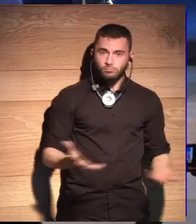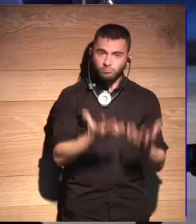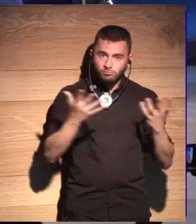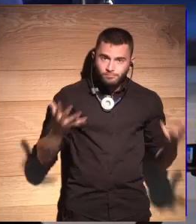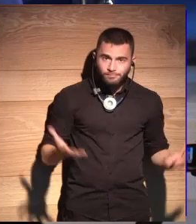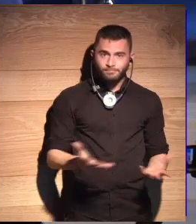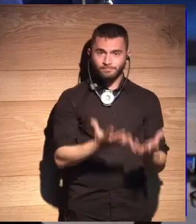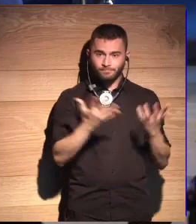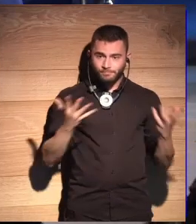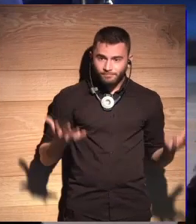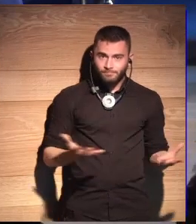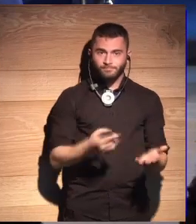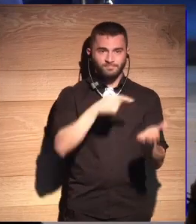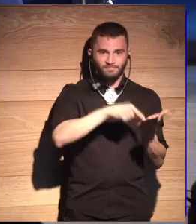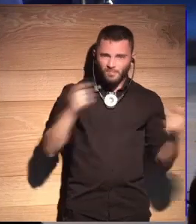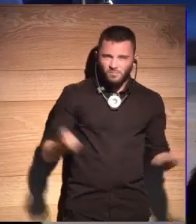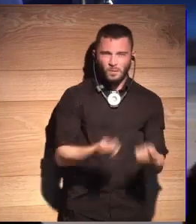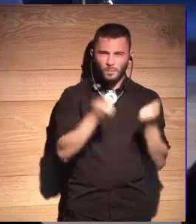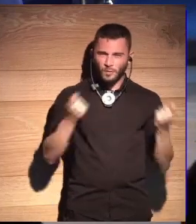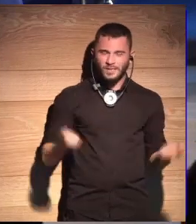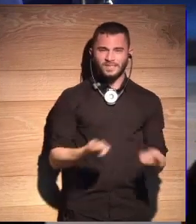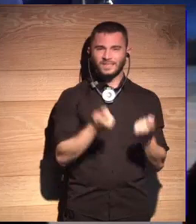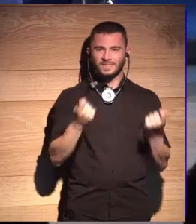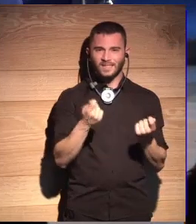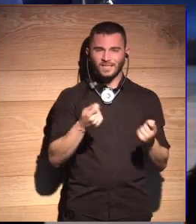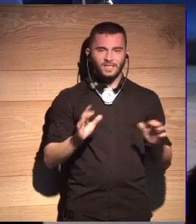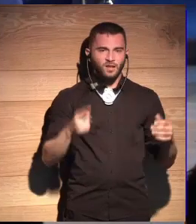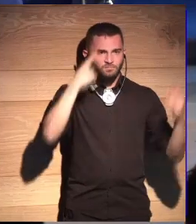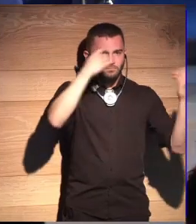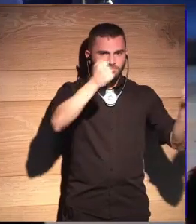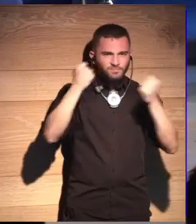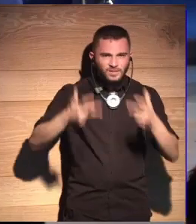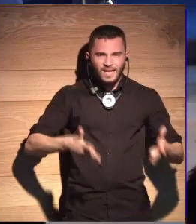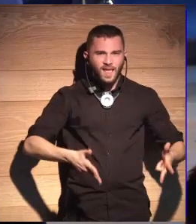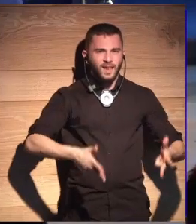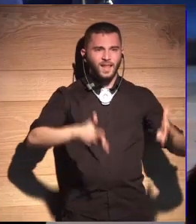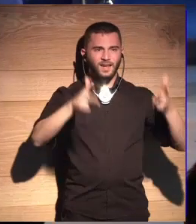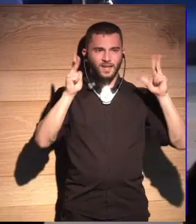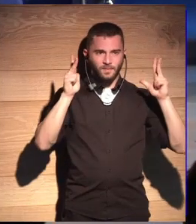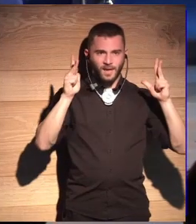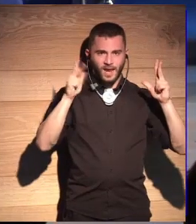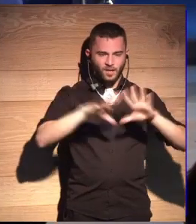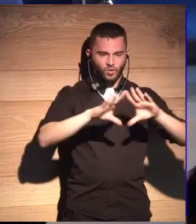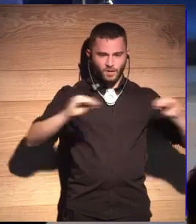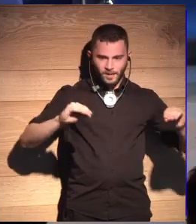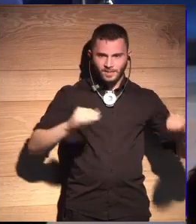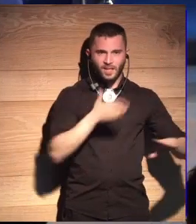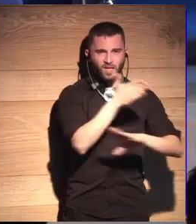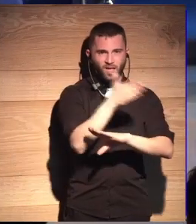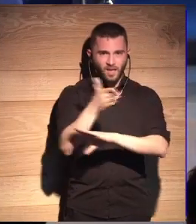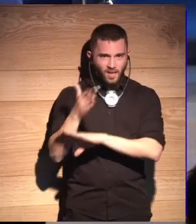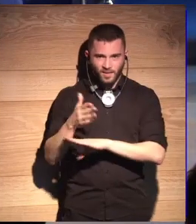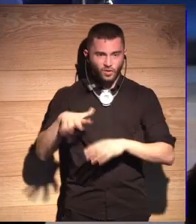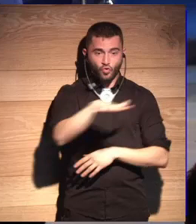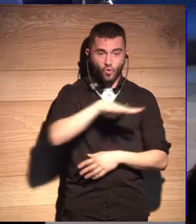is a single kind of liberal elite of people who went to the same sorts of universities and come from the same sorts of backgrounds,